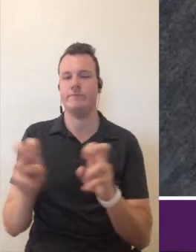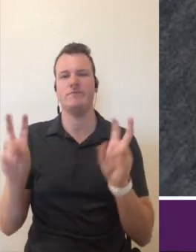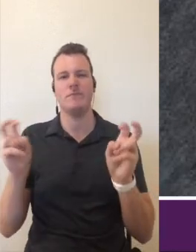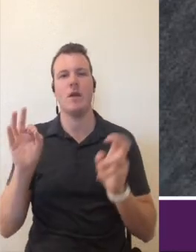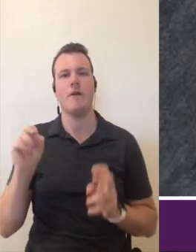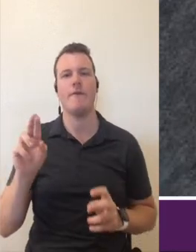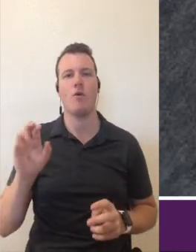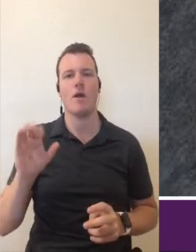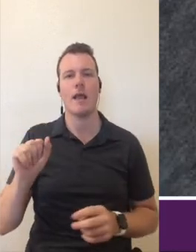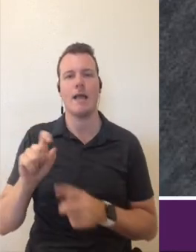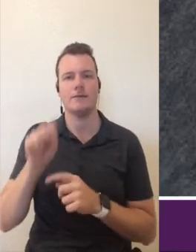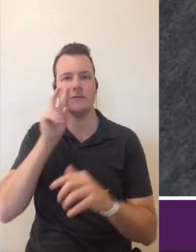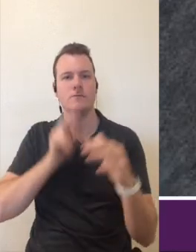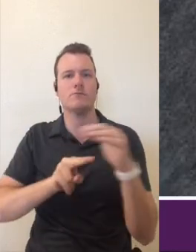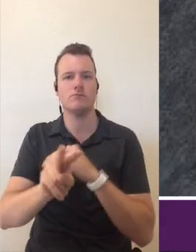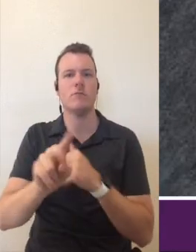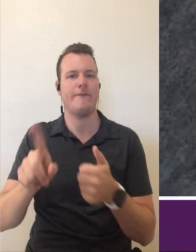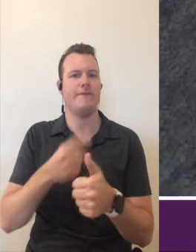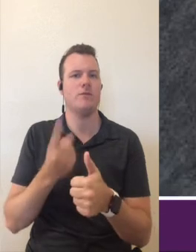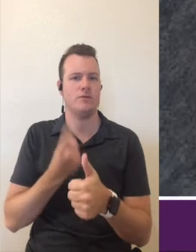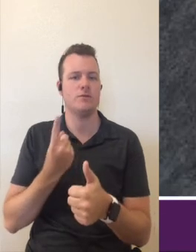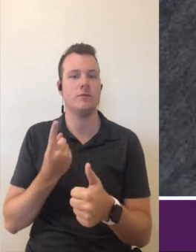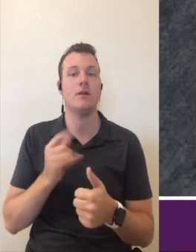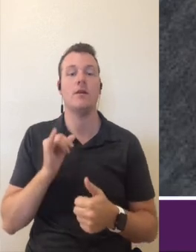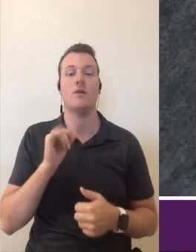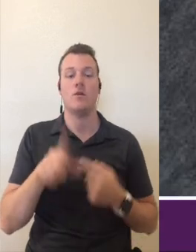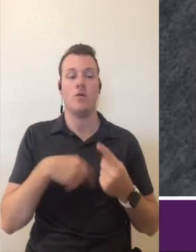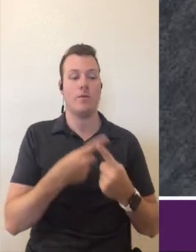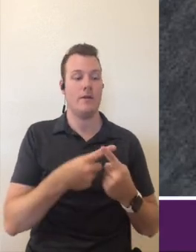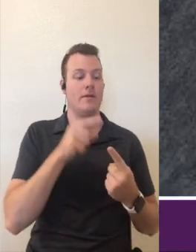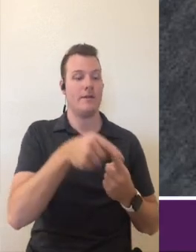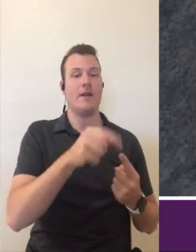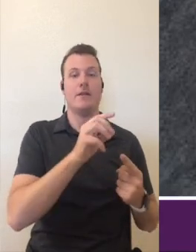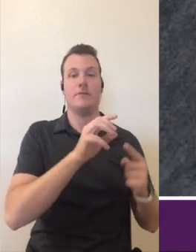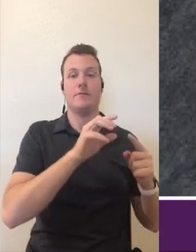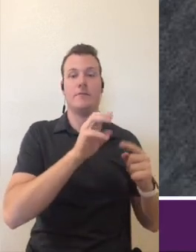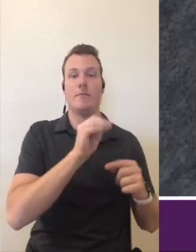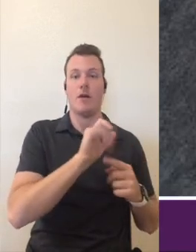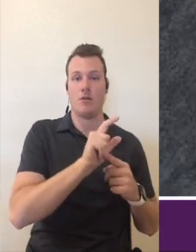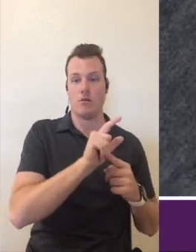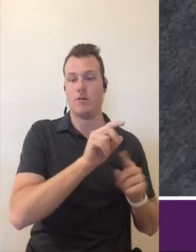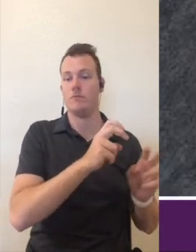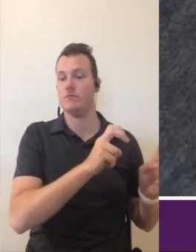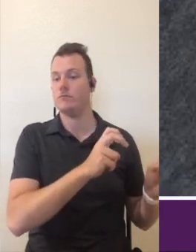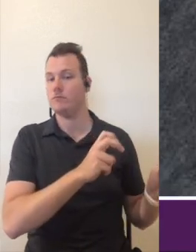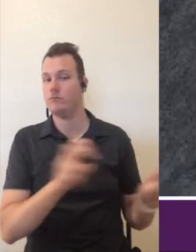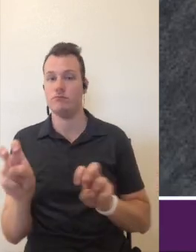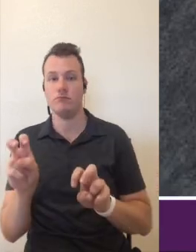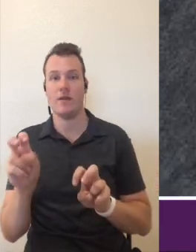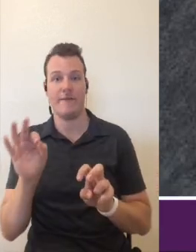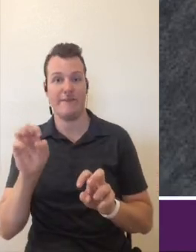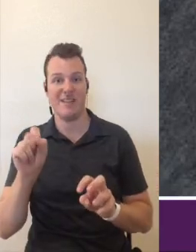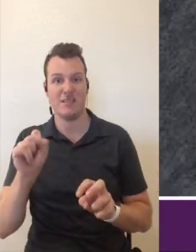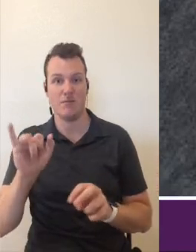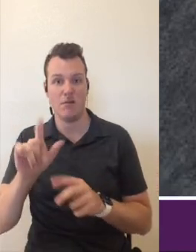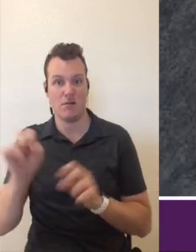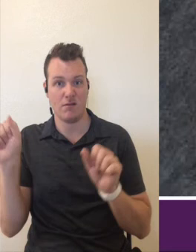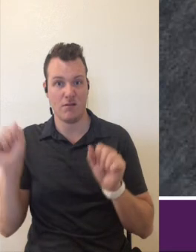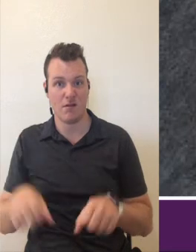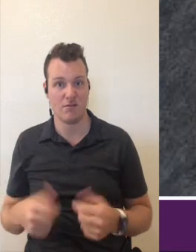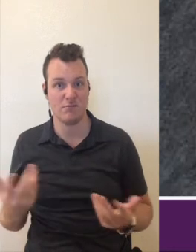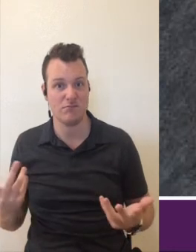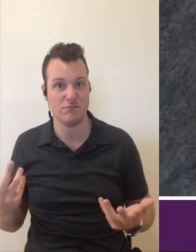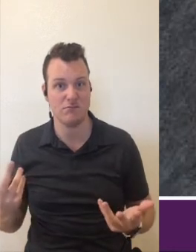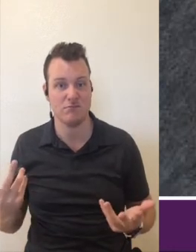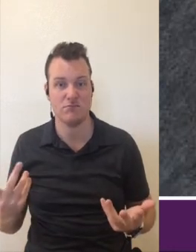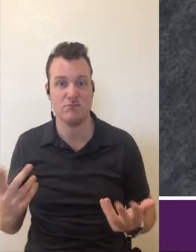we actually do an analysis. So we do a forecasting. That's the first thing we do. So by moving from this model to